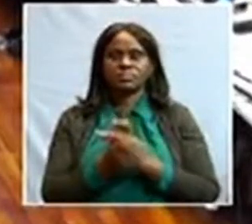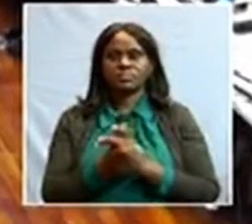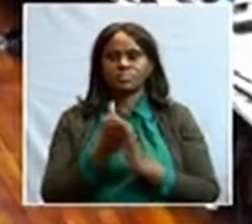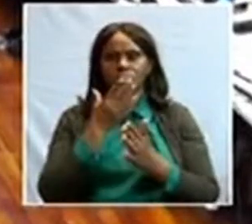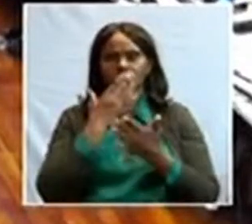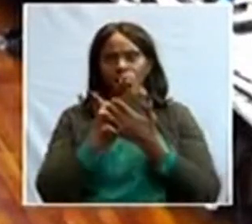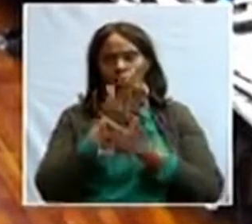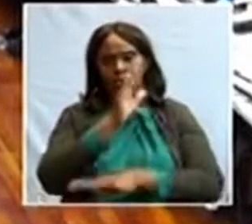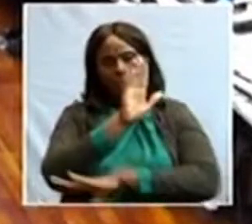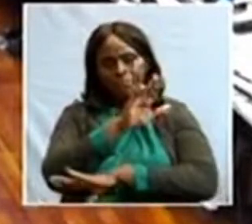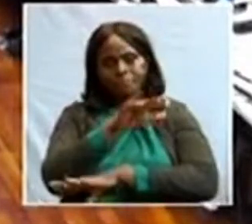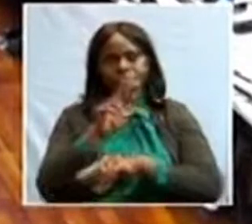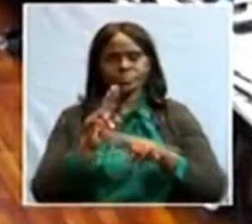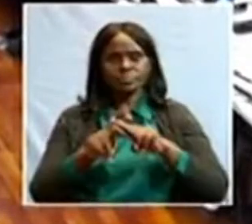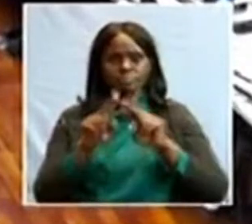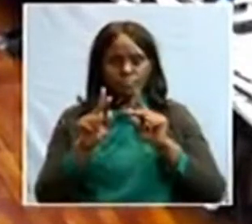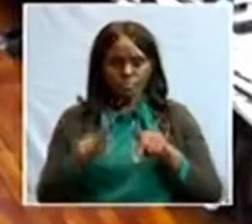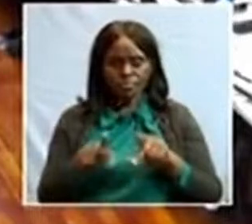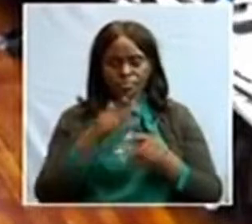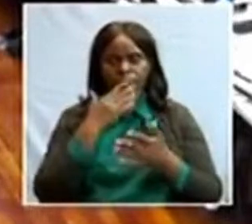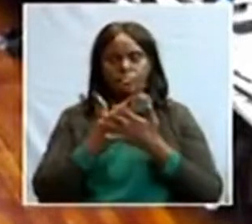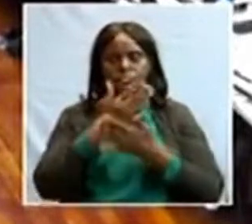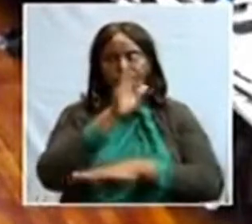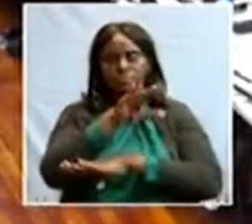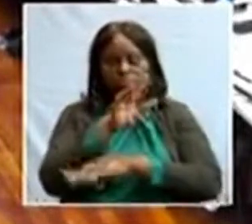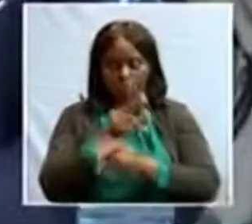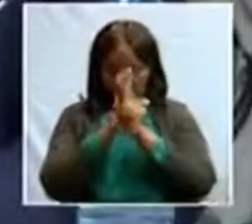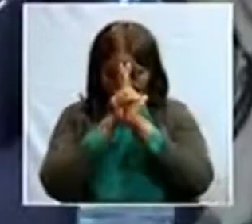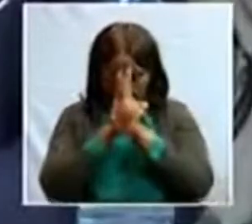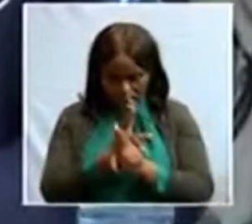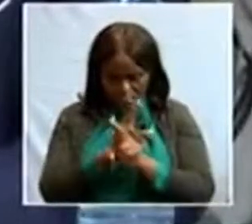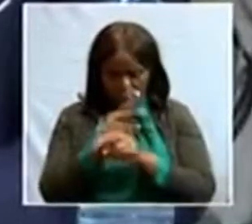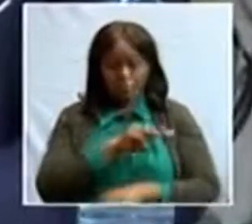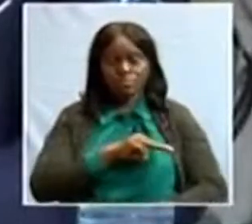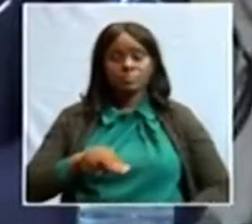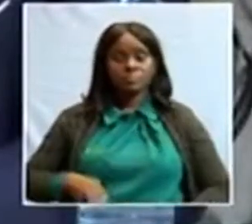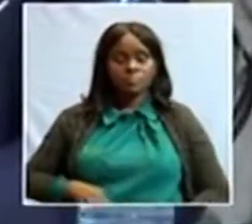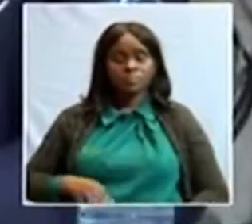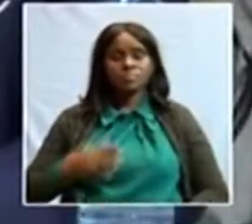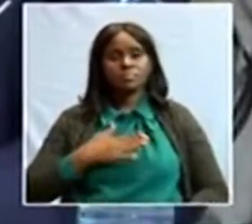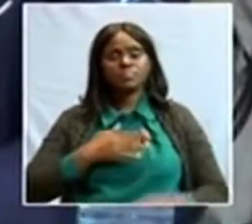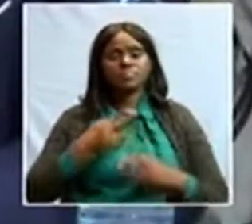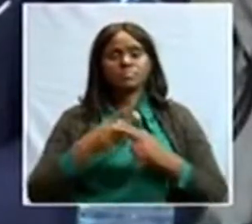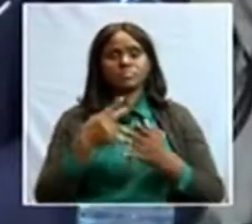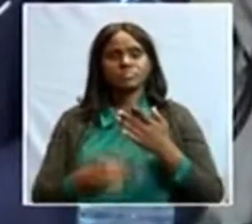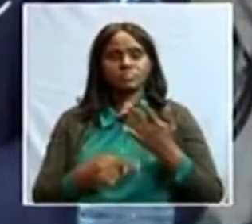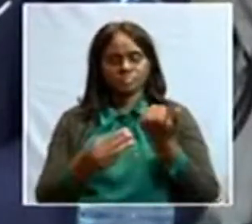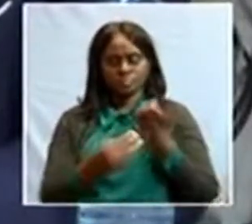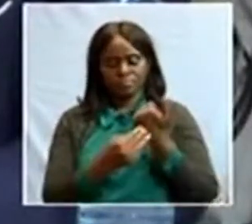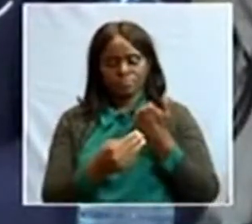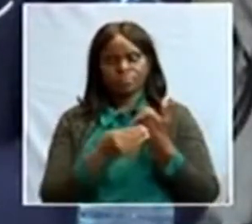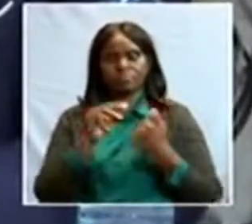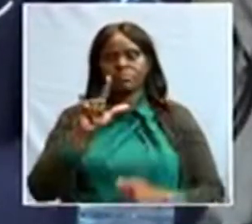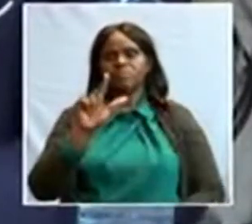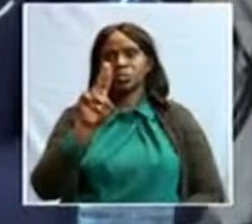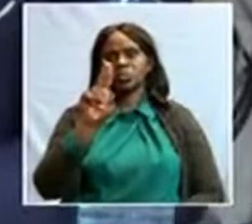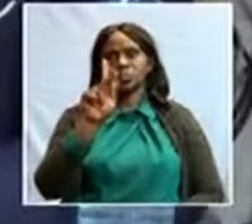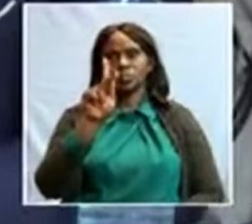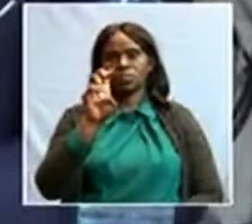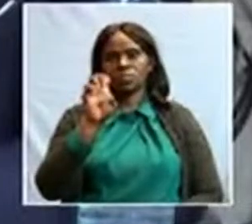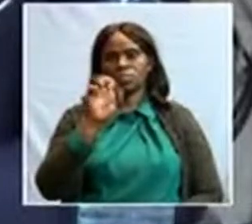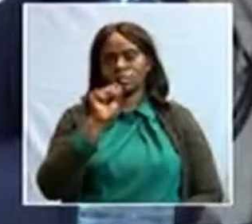Good afternoon, Chair. Good afternoon, honorable members. My name is Moses Lukwesa,